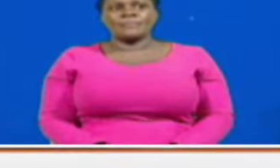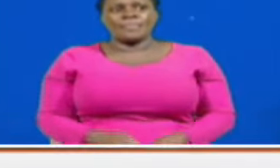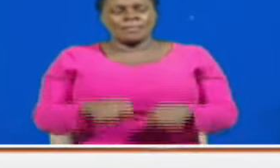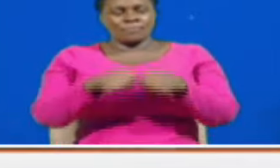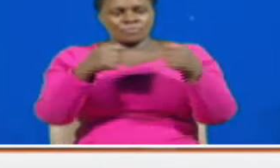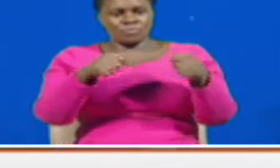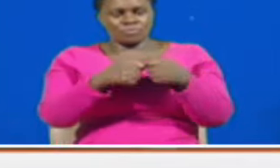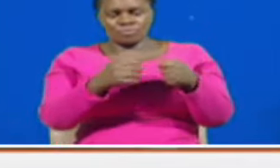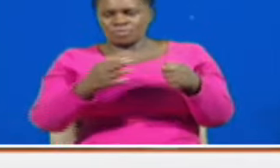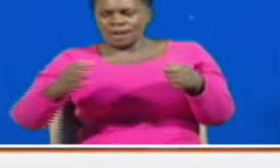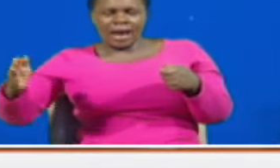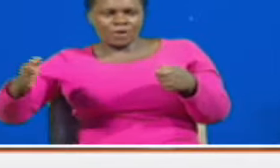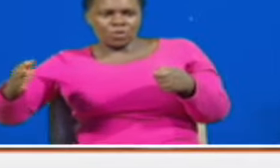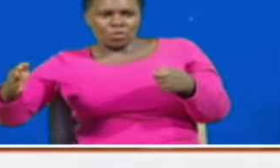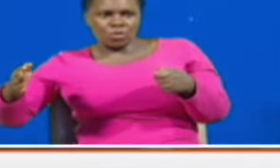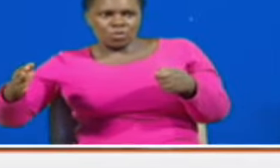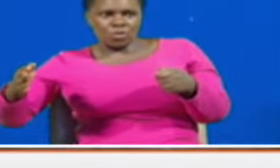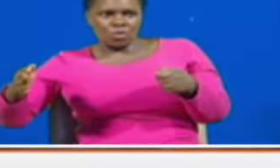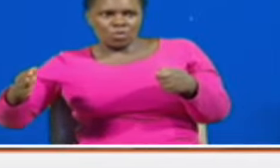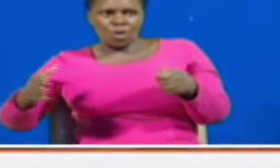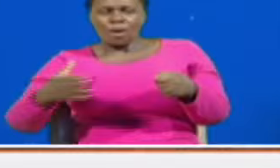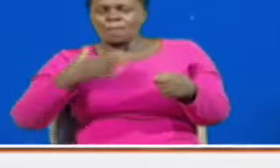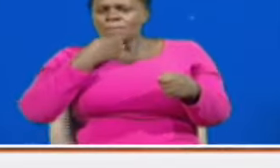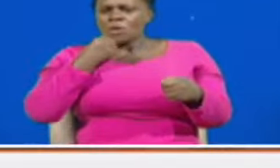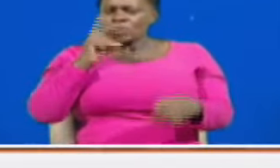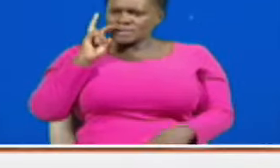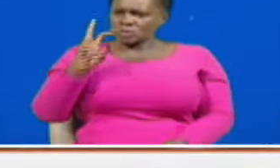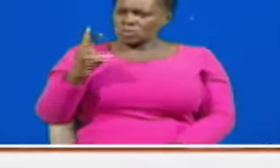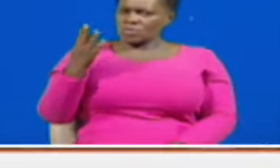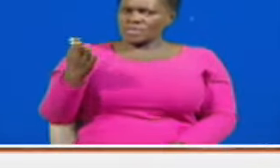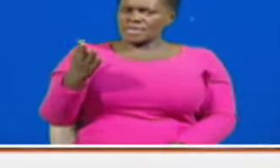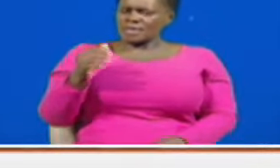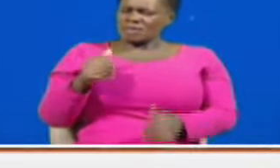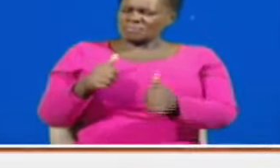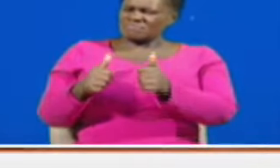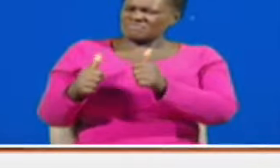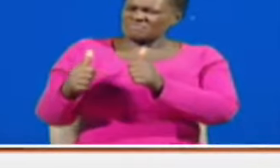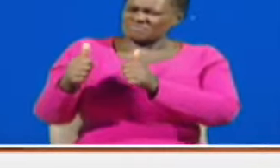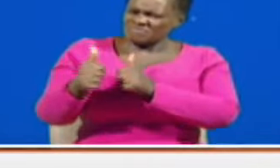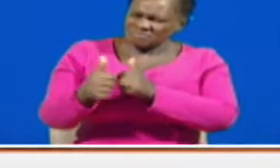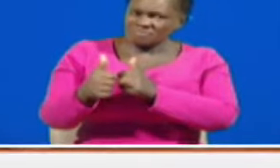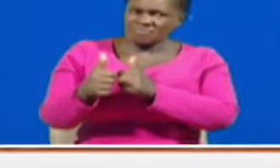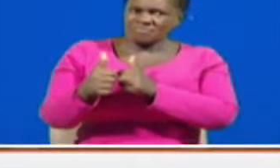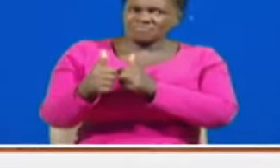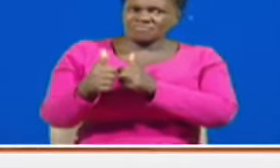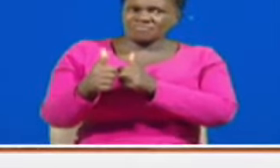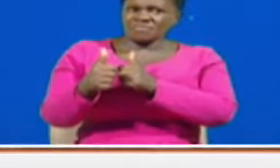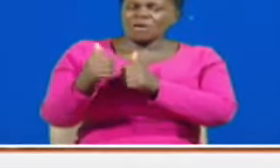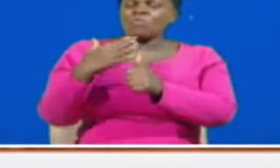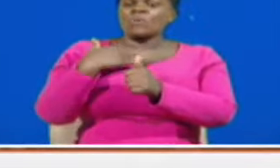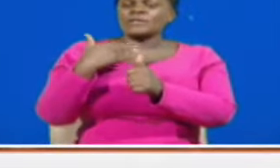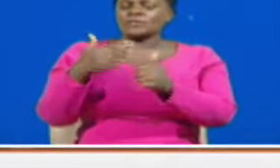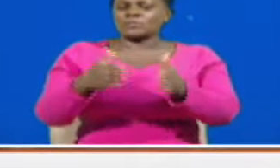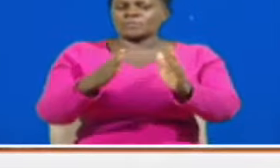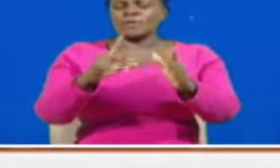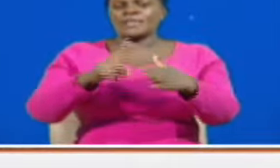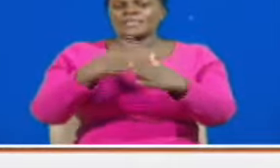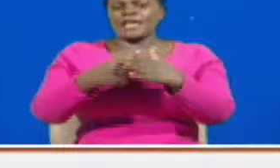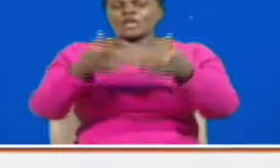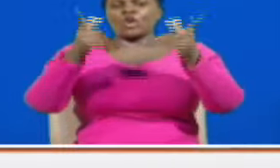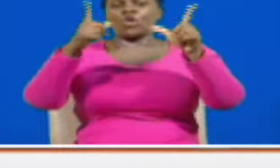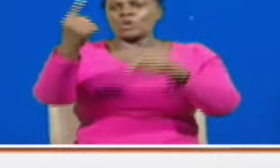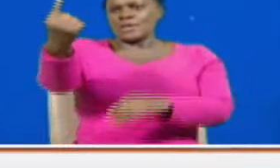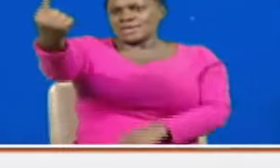imeharibika kanta. Saa kijana aliona kuovertake hivi ashike raini, trailer naye inatoka